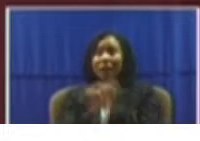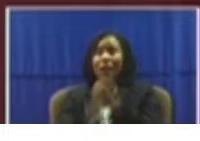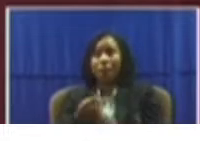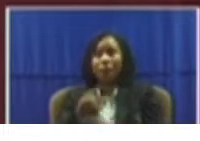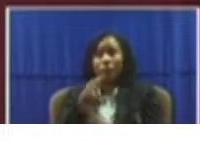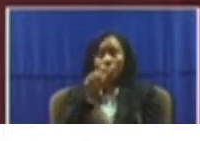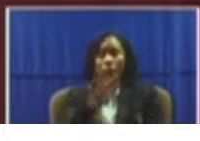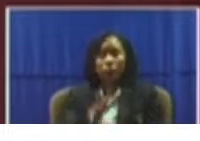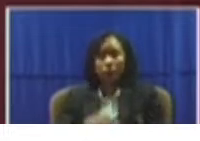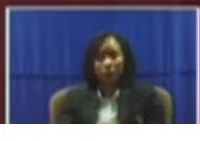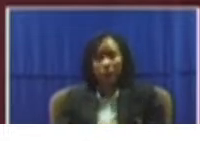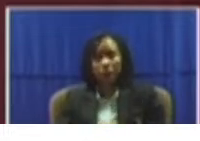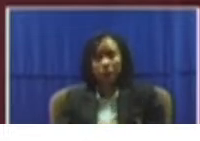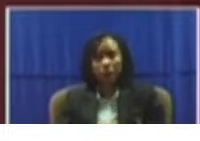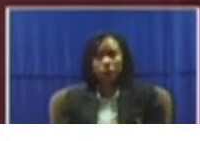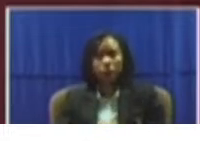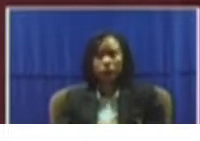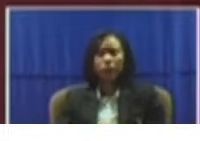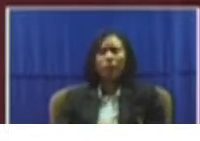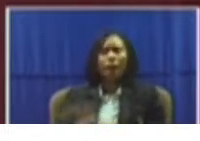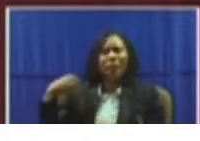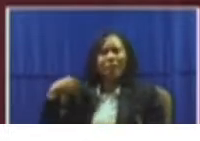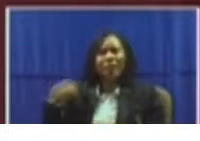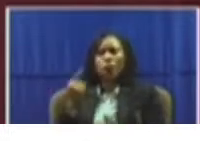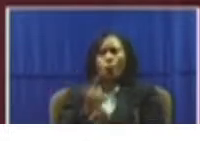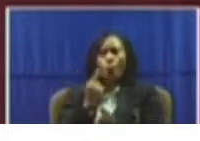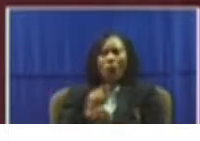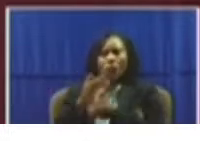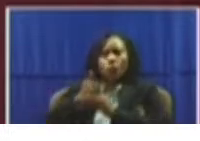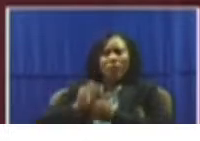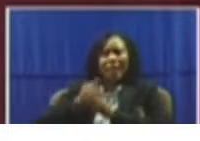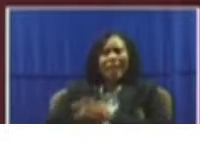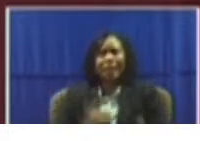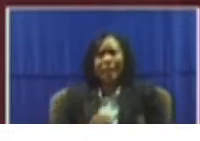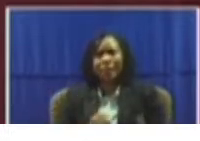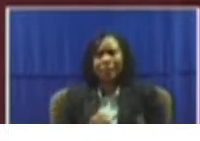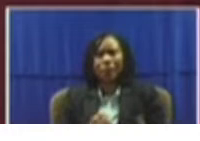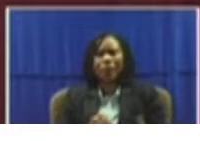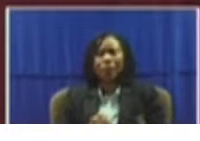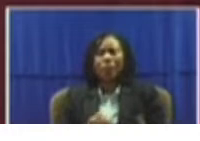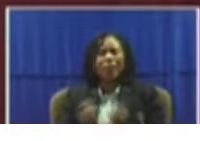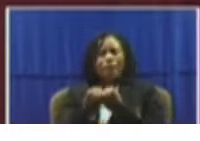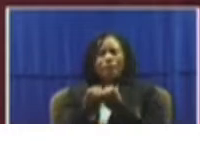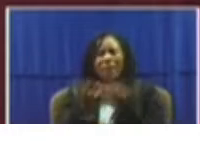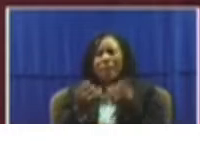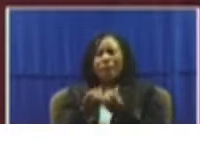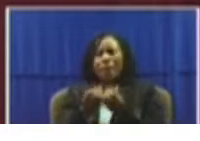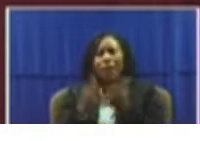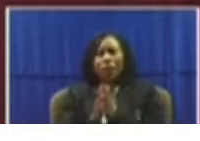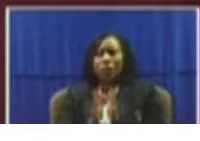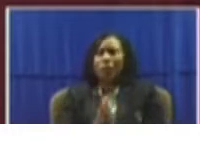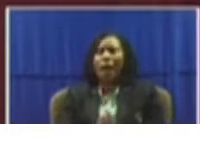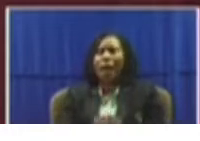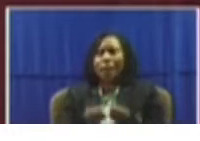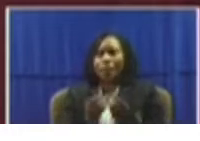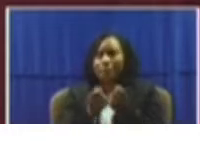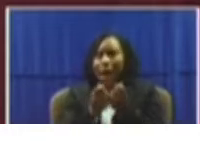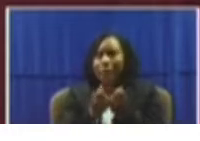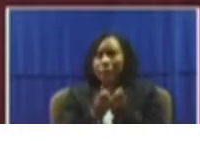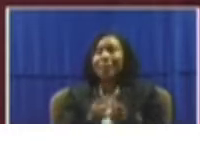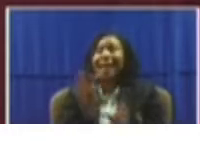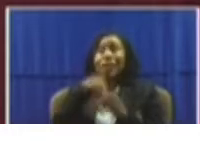but ministers are protected at the cost of millions and millions of rands, and that includes you, Honourable